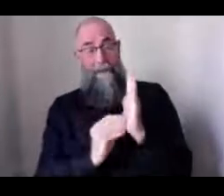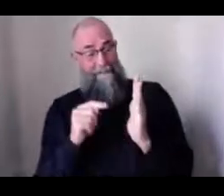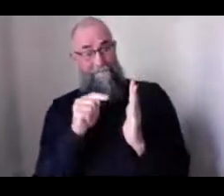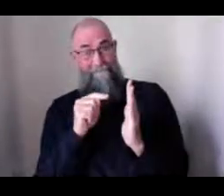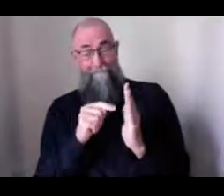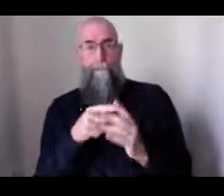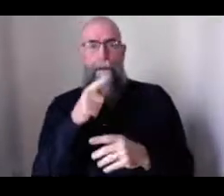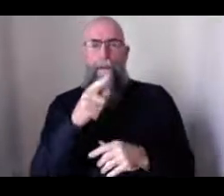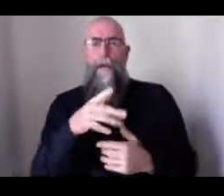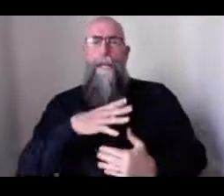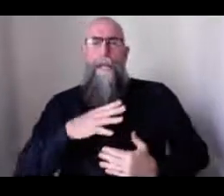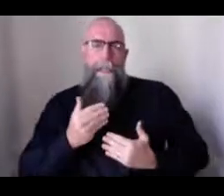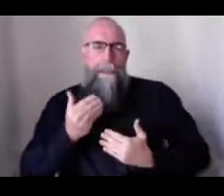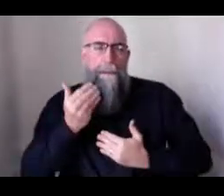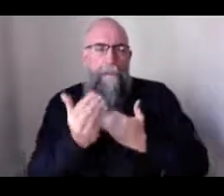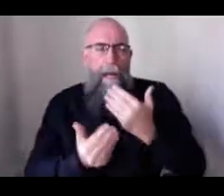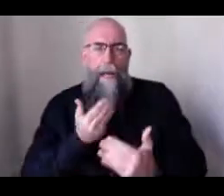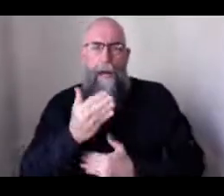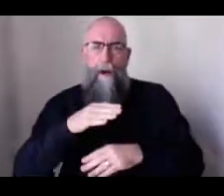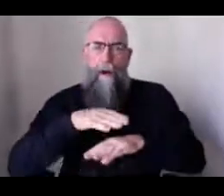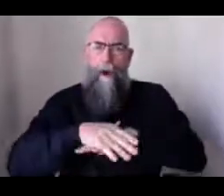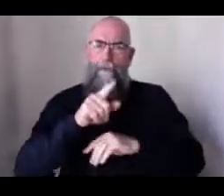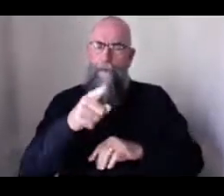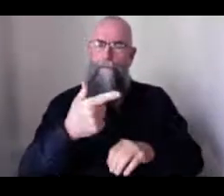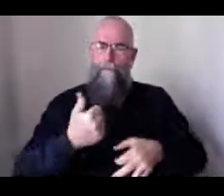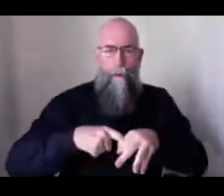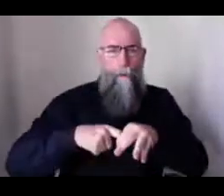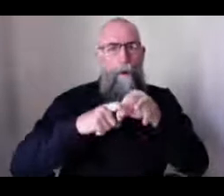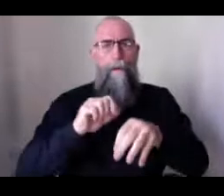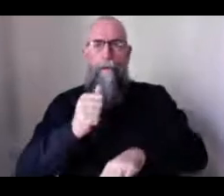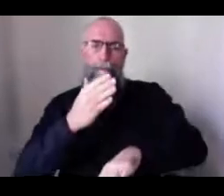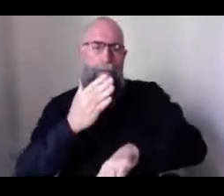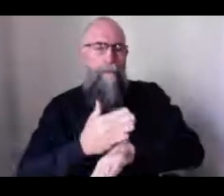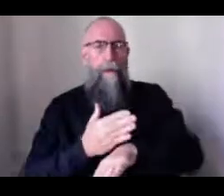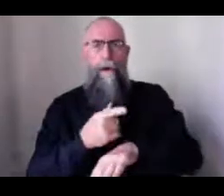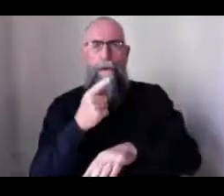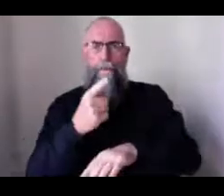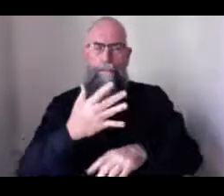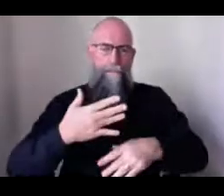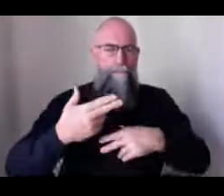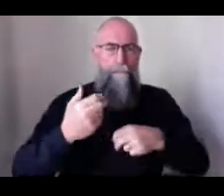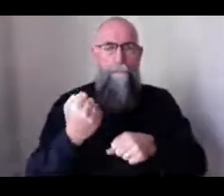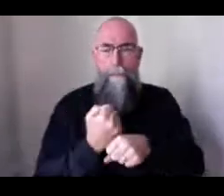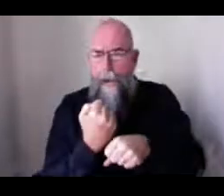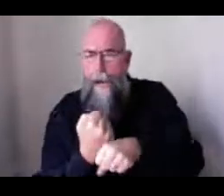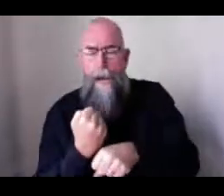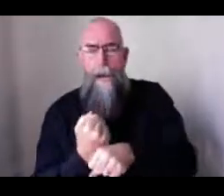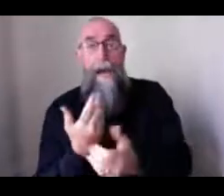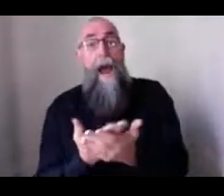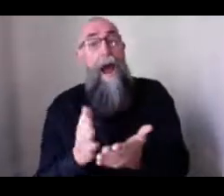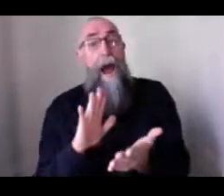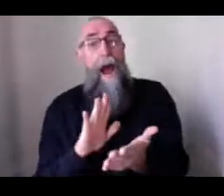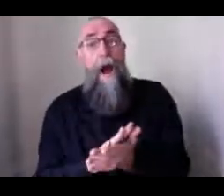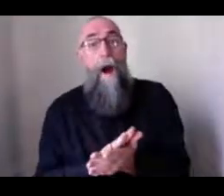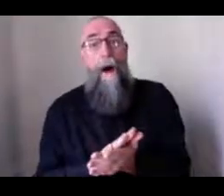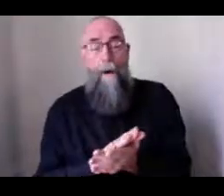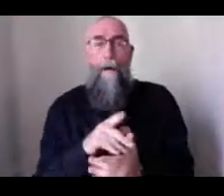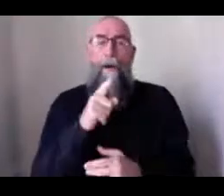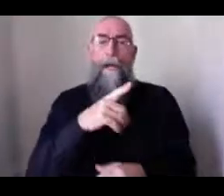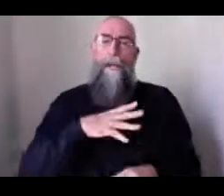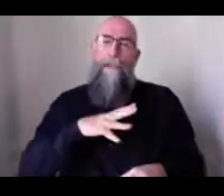project pitch and speak to the quality of the work you're developing or presenting. How you do this can include, talking